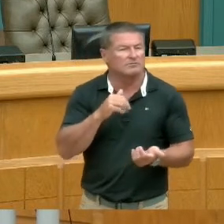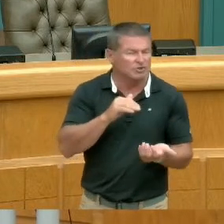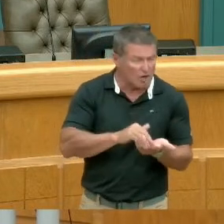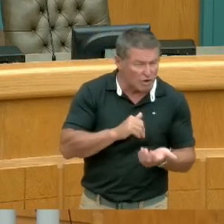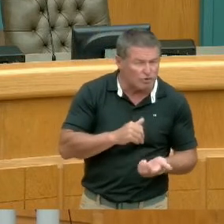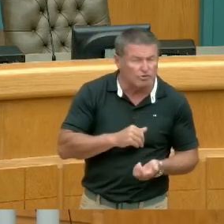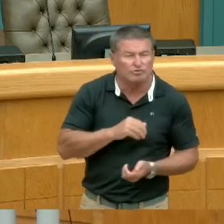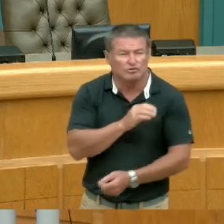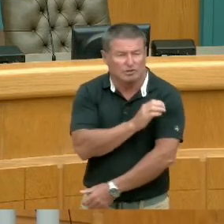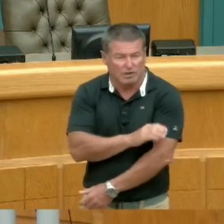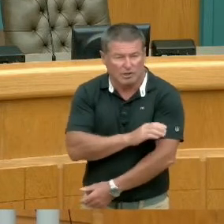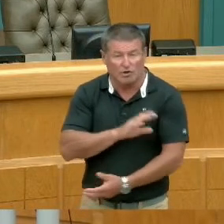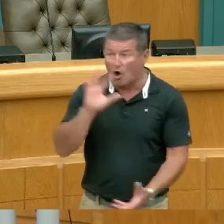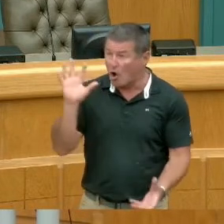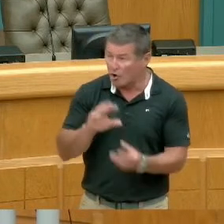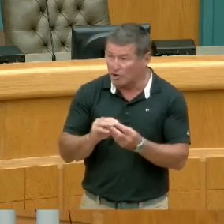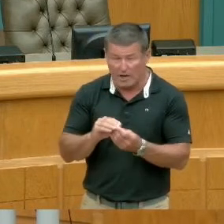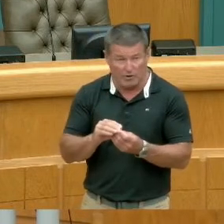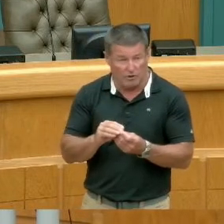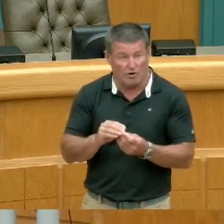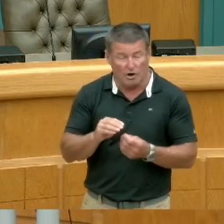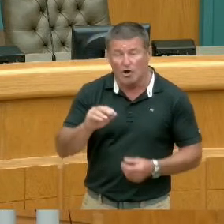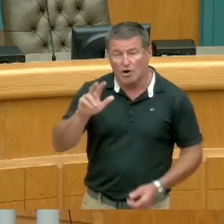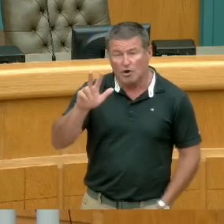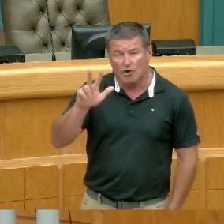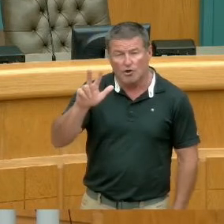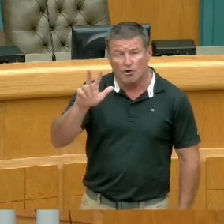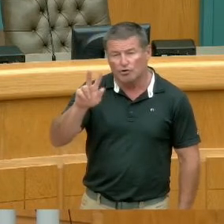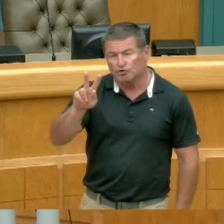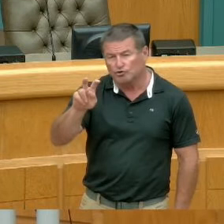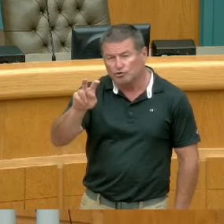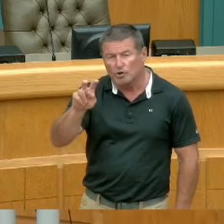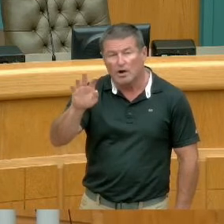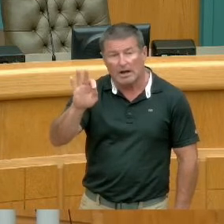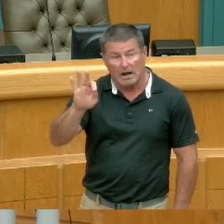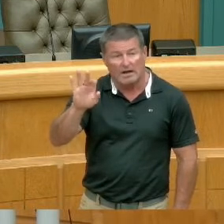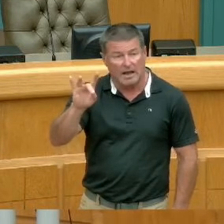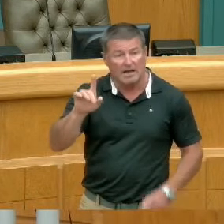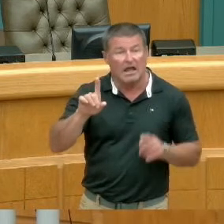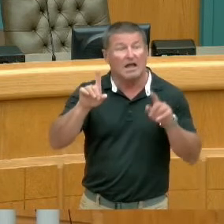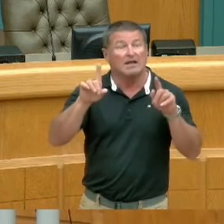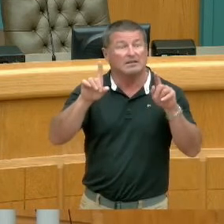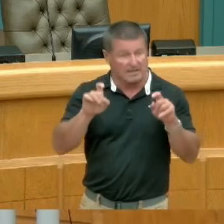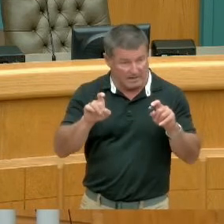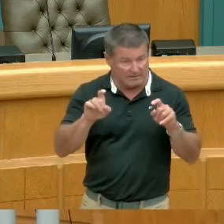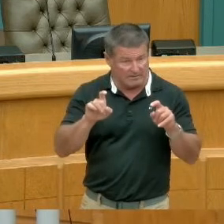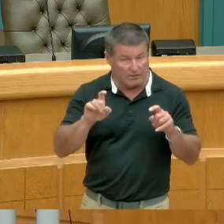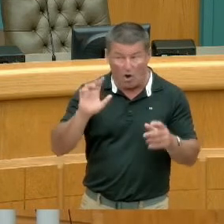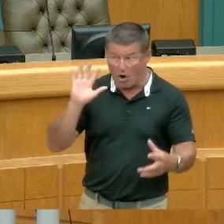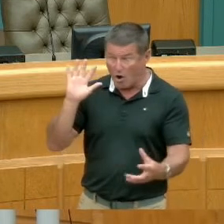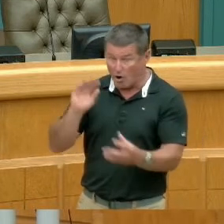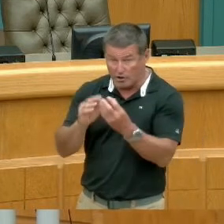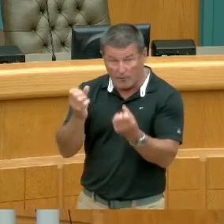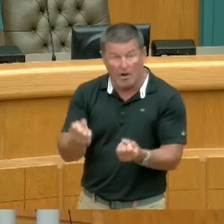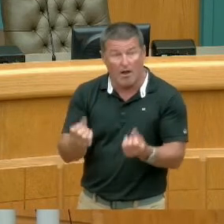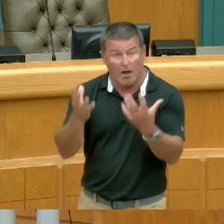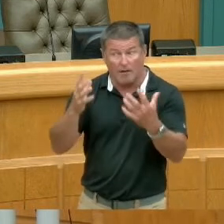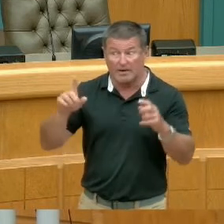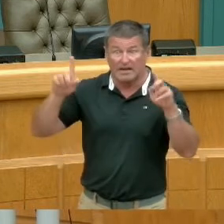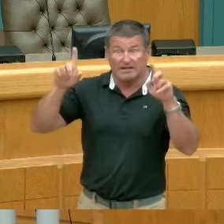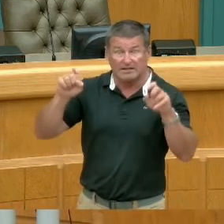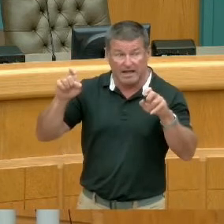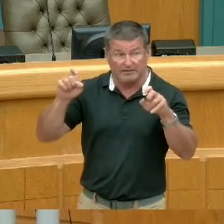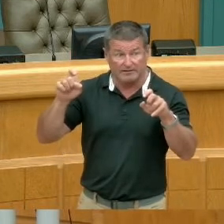we've done just under 300 tests here in the county, so 298. That brings our total testing done in Nueces County